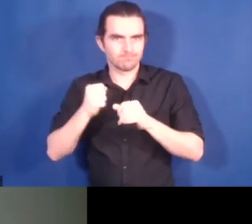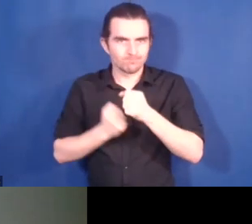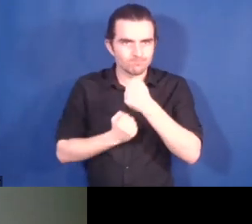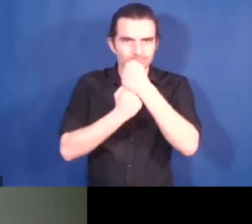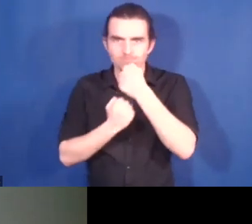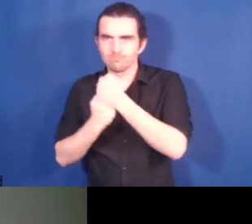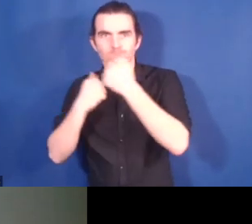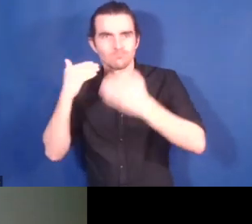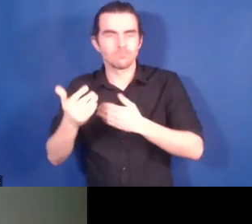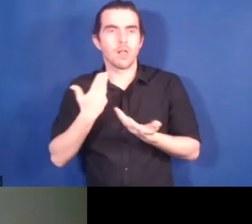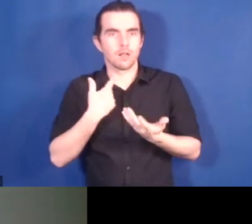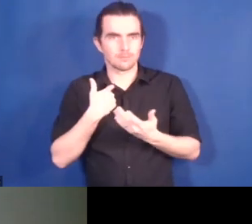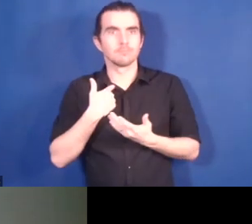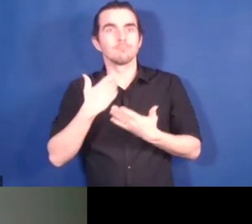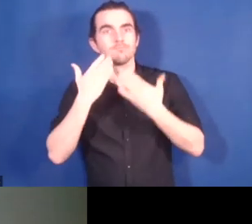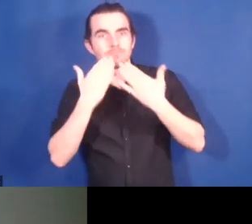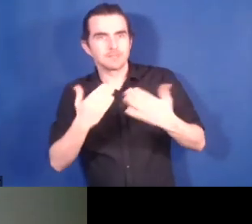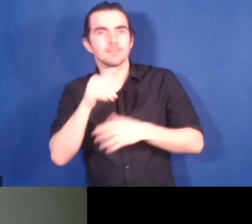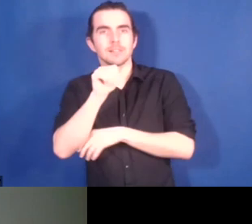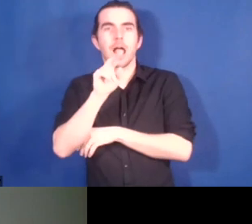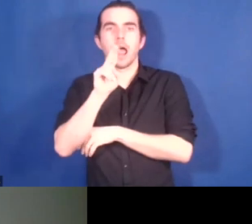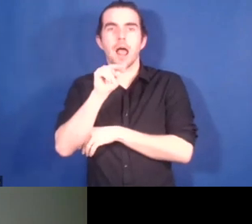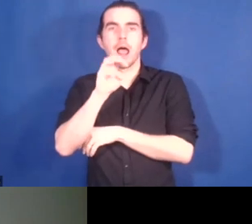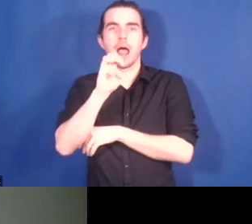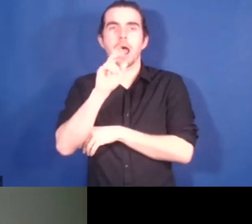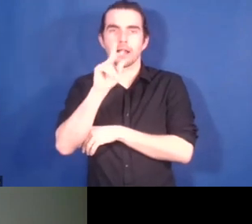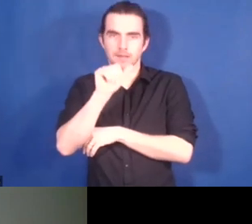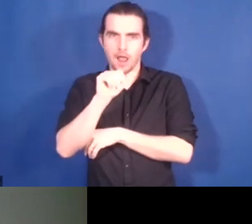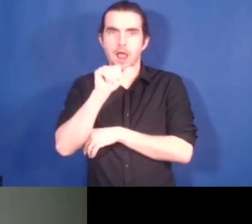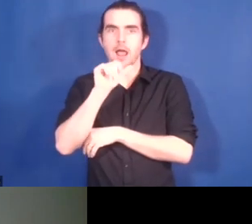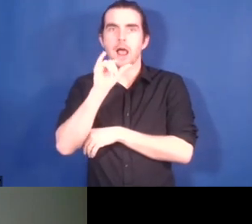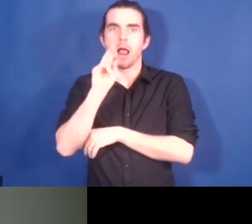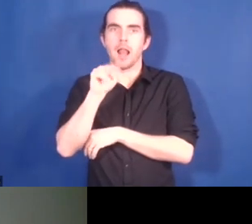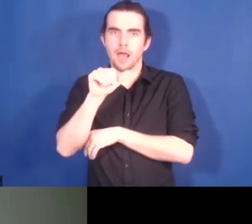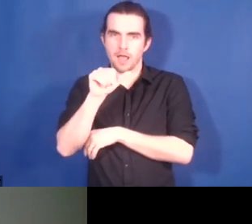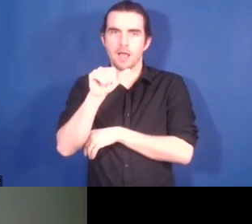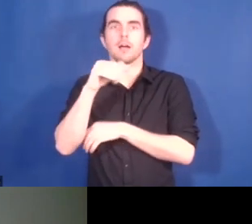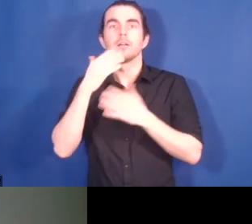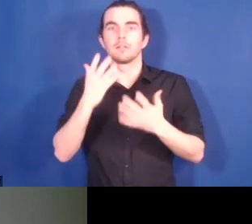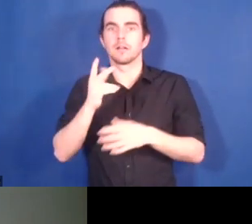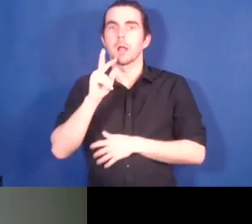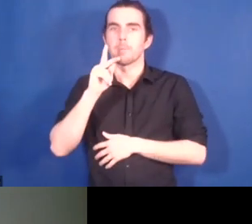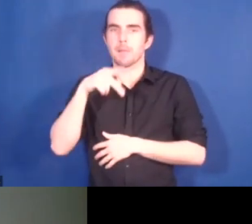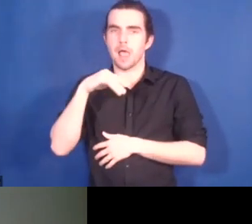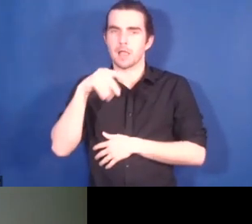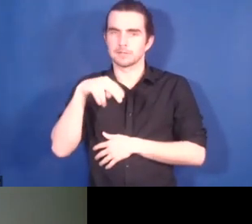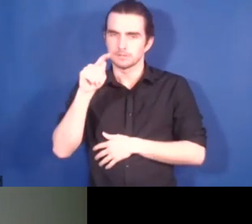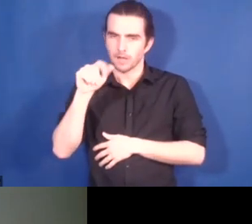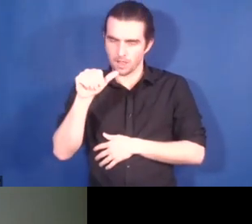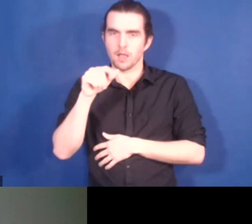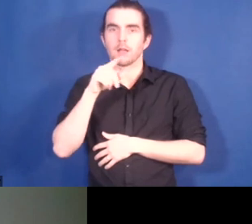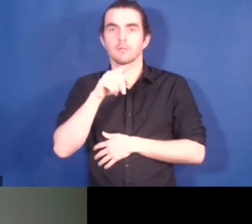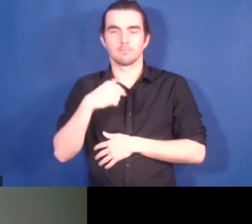Pintadas. I was close. I apologize, Carol, who has done so much,